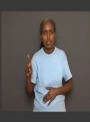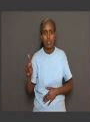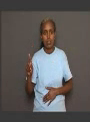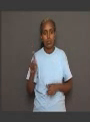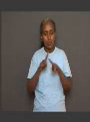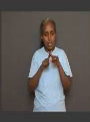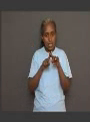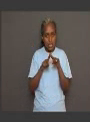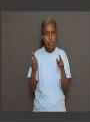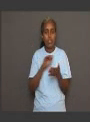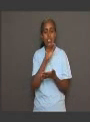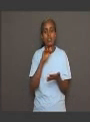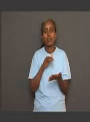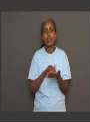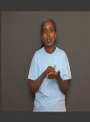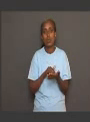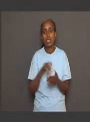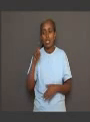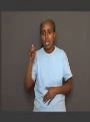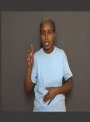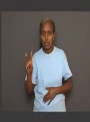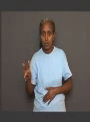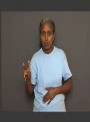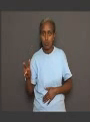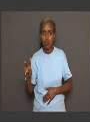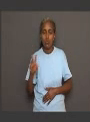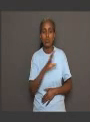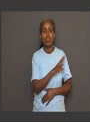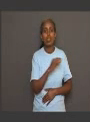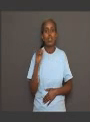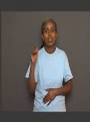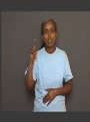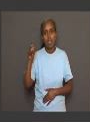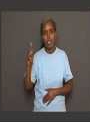the difference between x2 and